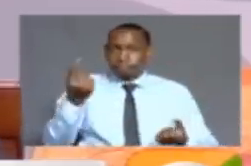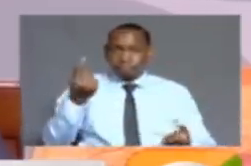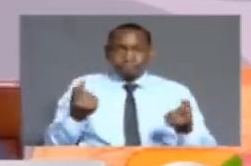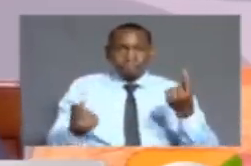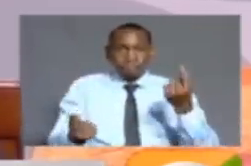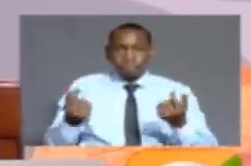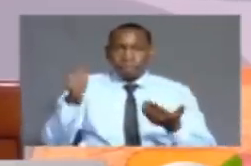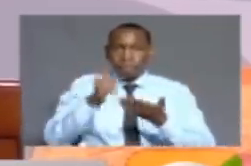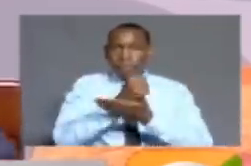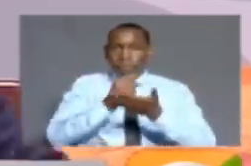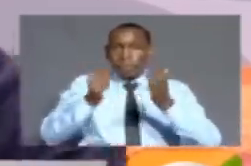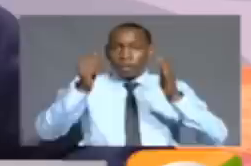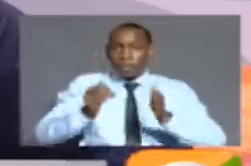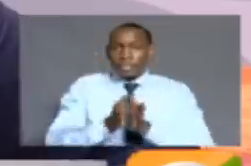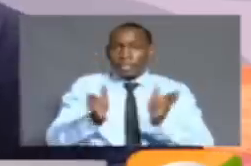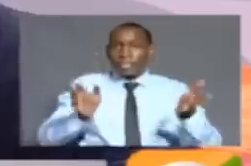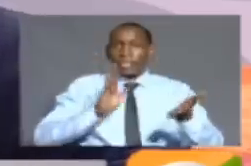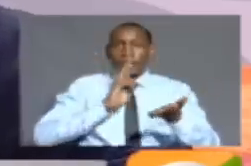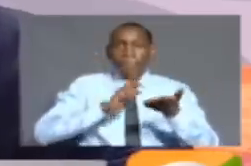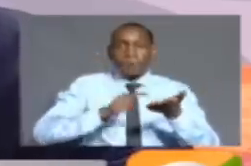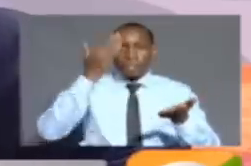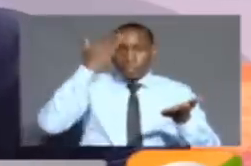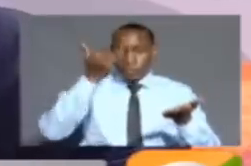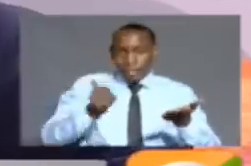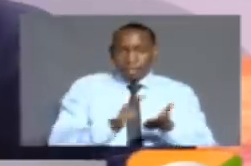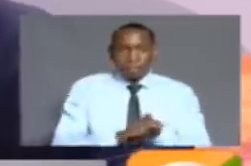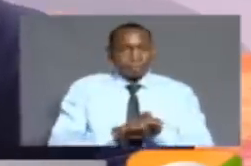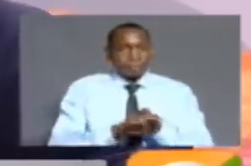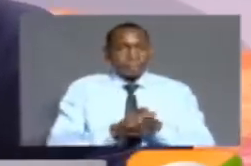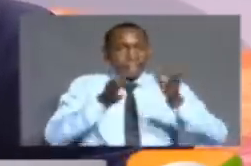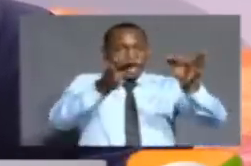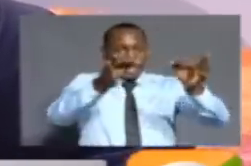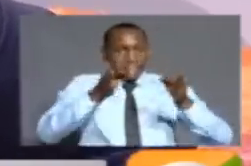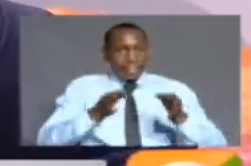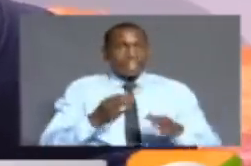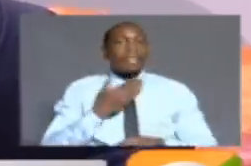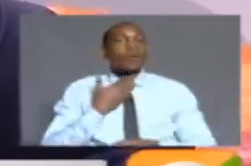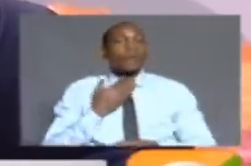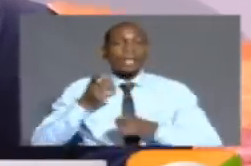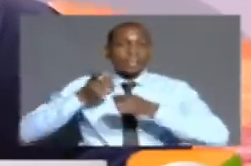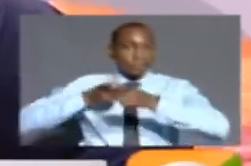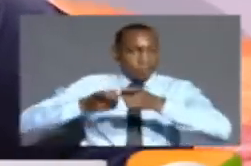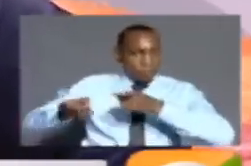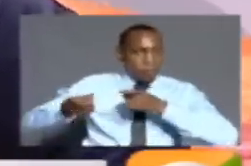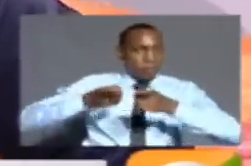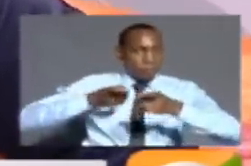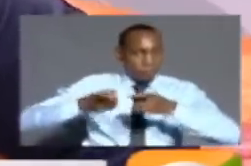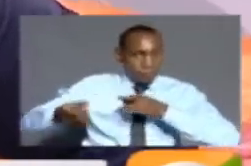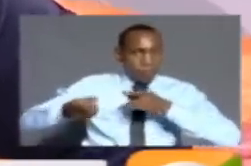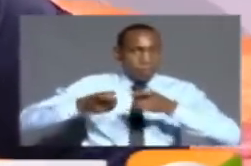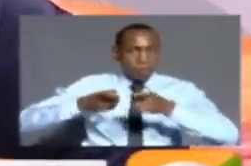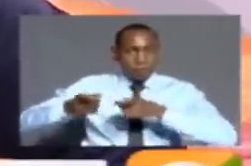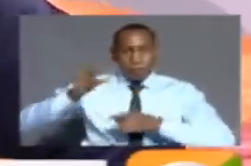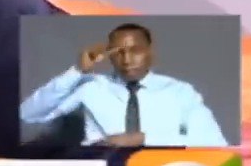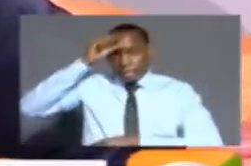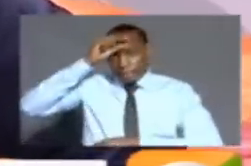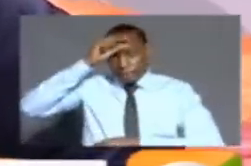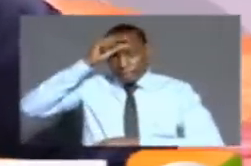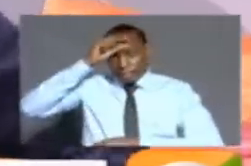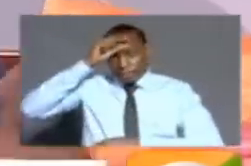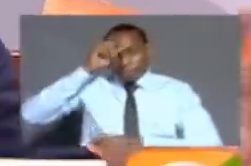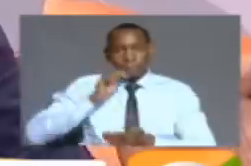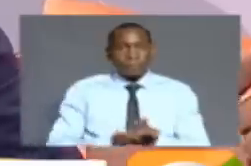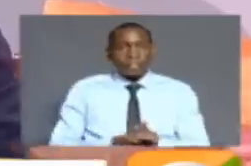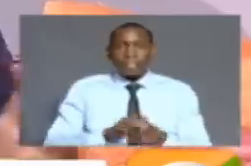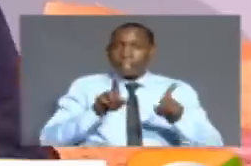this Auditor General report is because of Treasury wanting to control this government. You know,